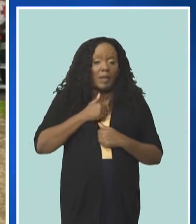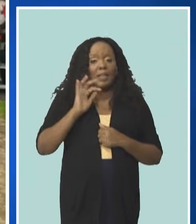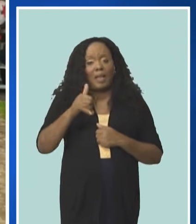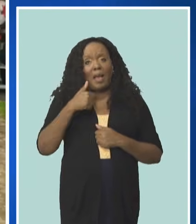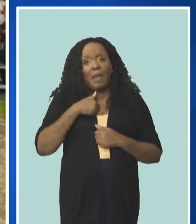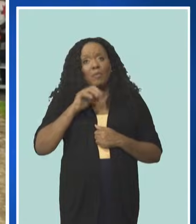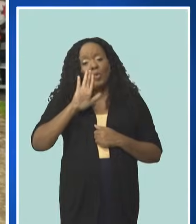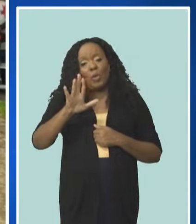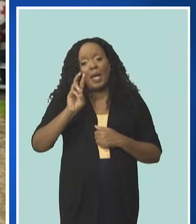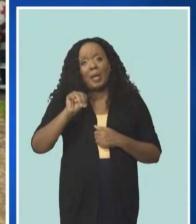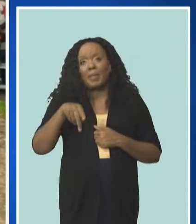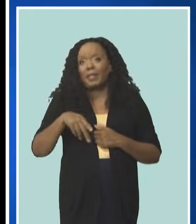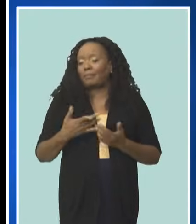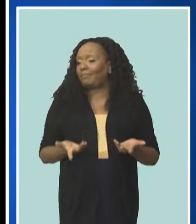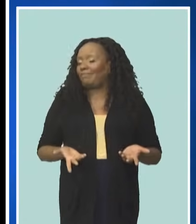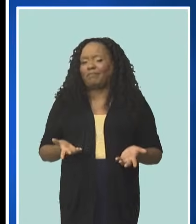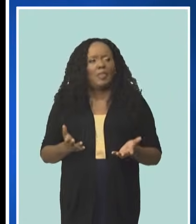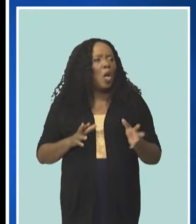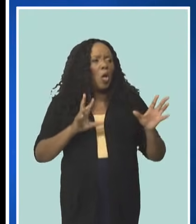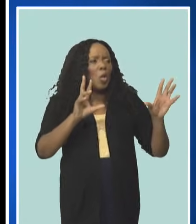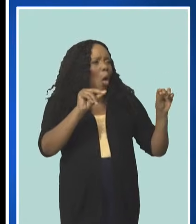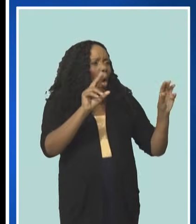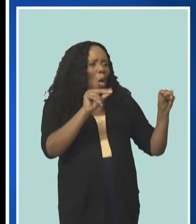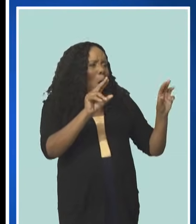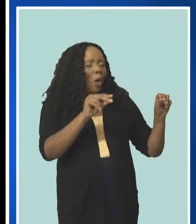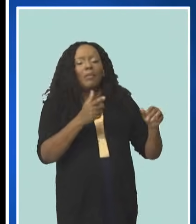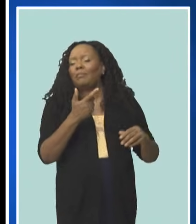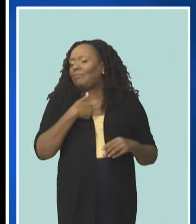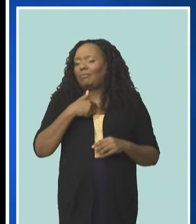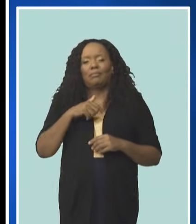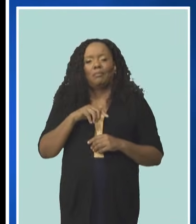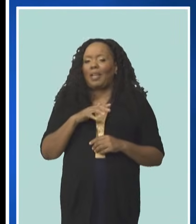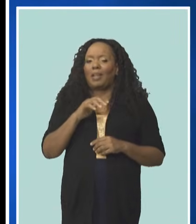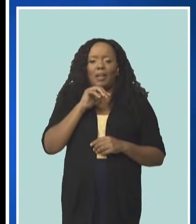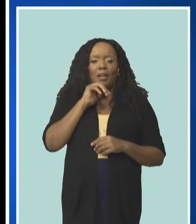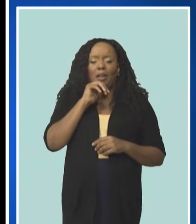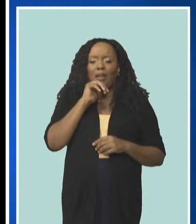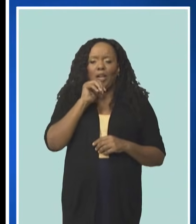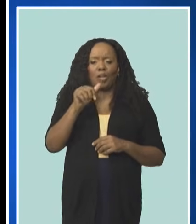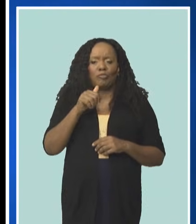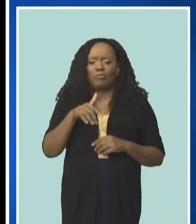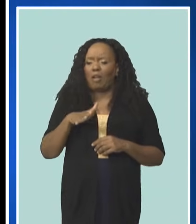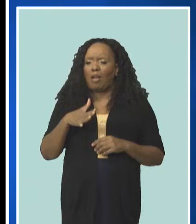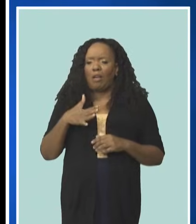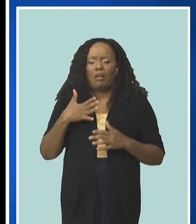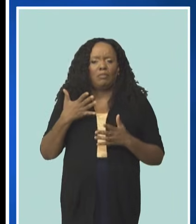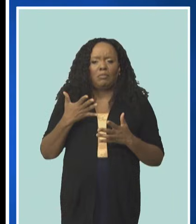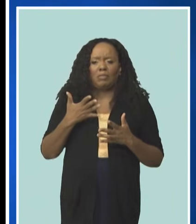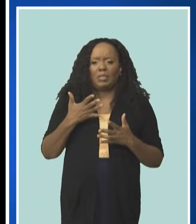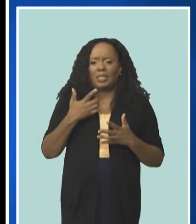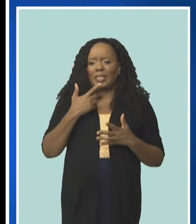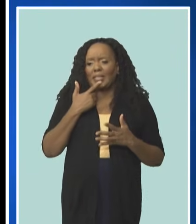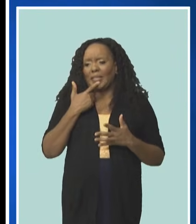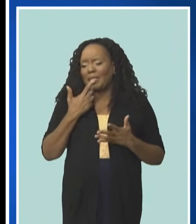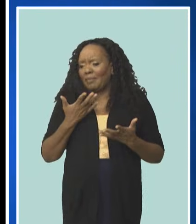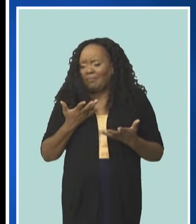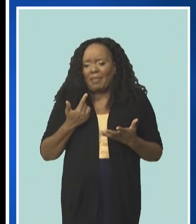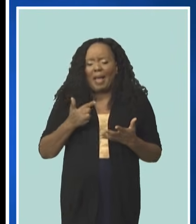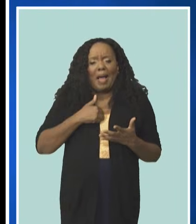I certainly have no regrets having been your MP. And I leave you with just